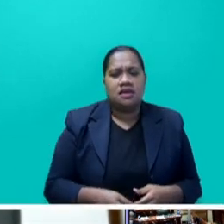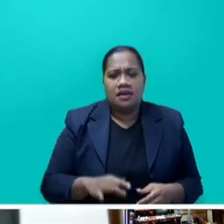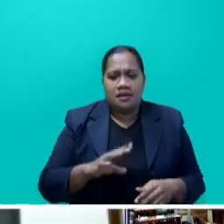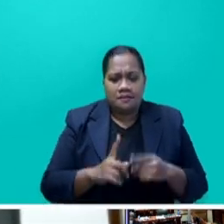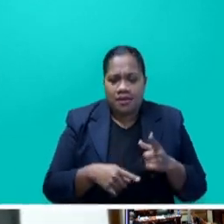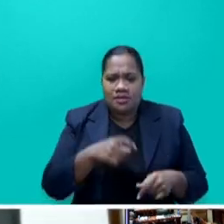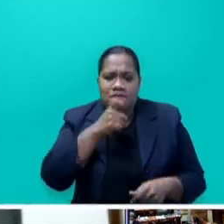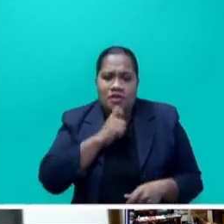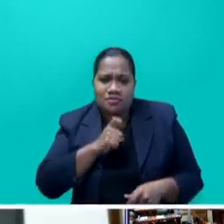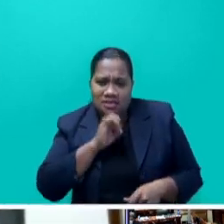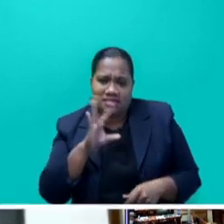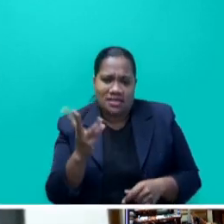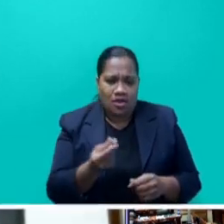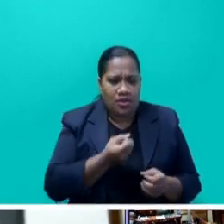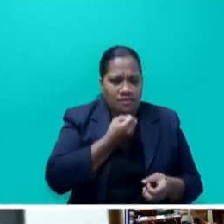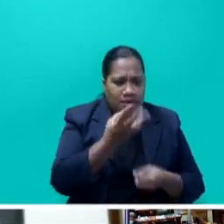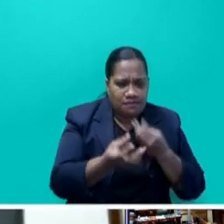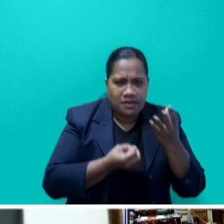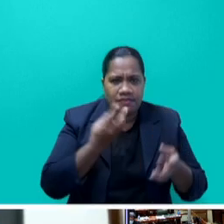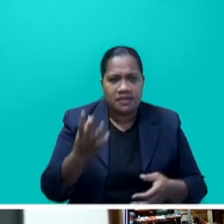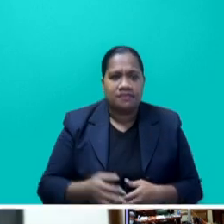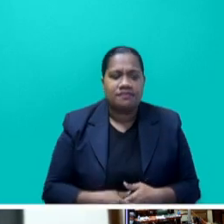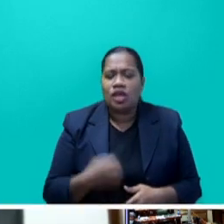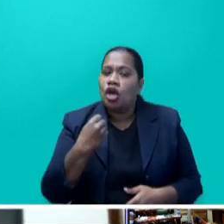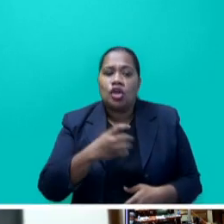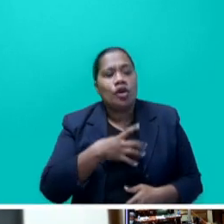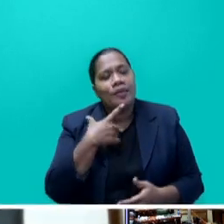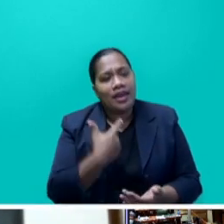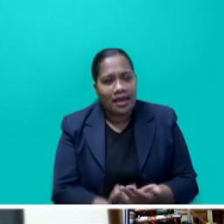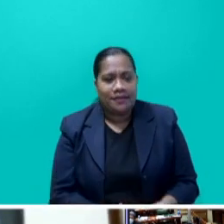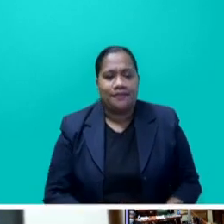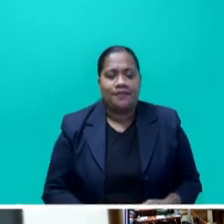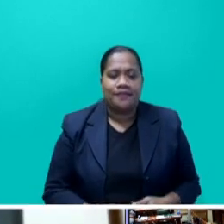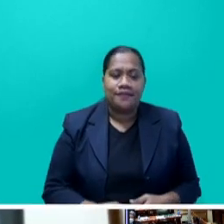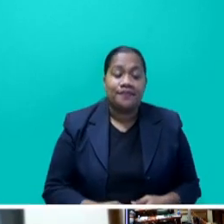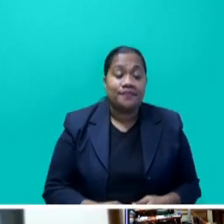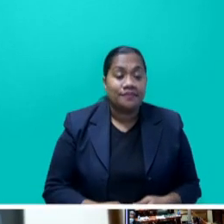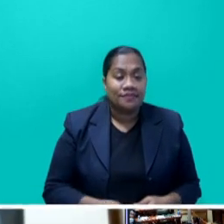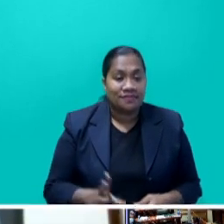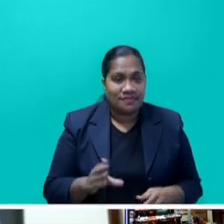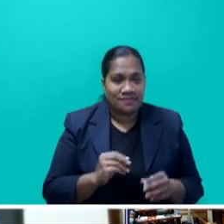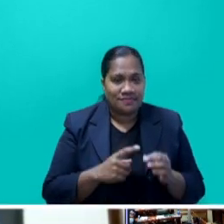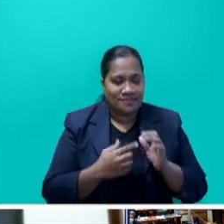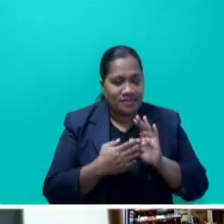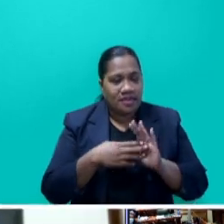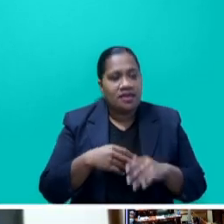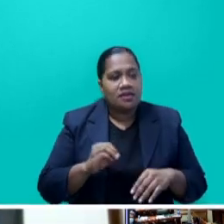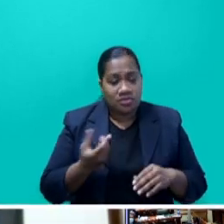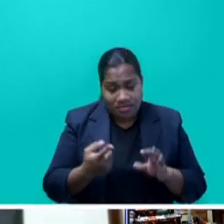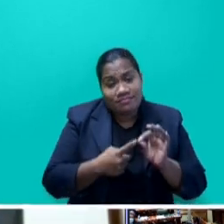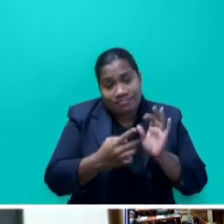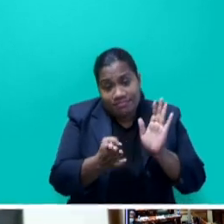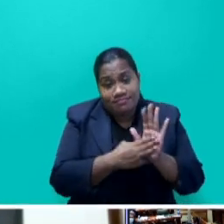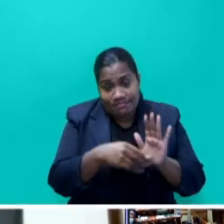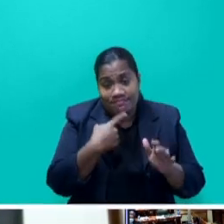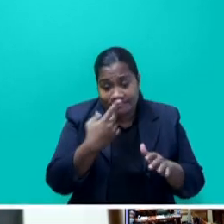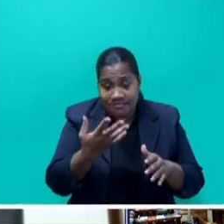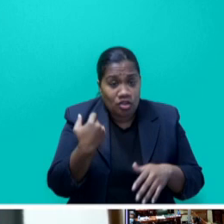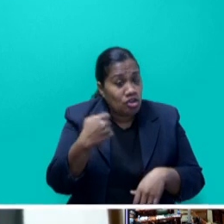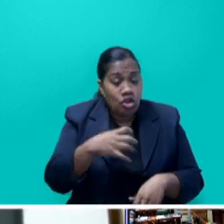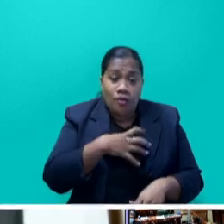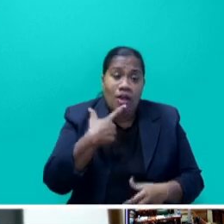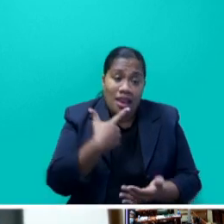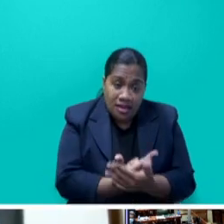make. And no more lies. Precisely what the Honourable Prime Minister said. No more lies. They